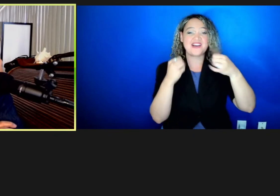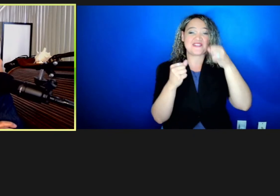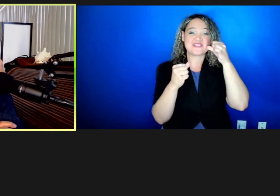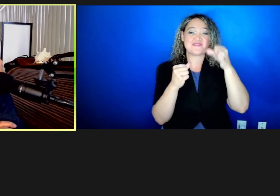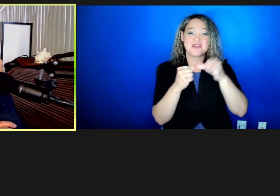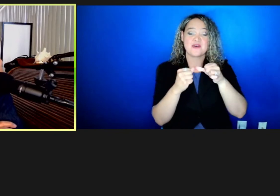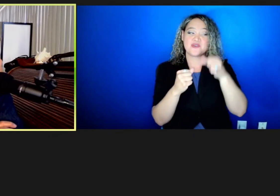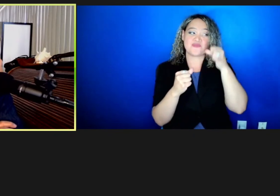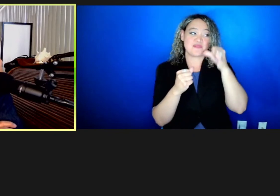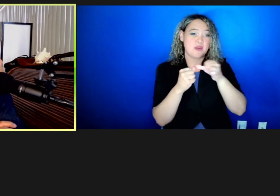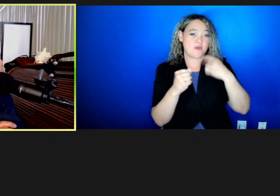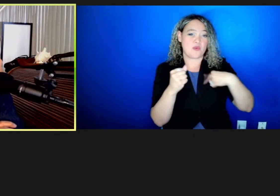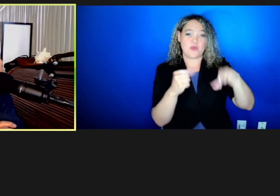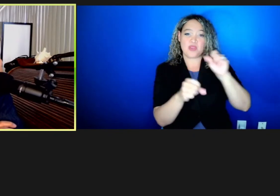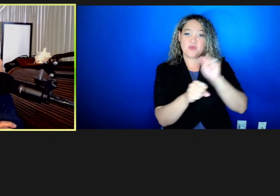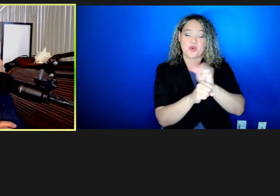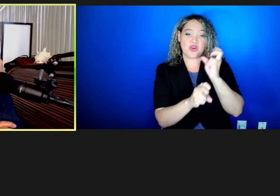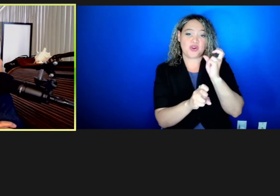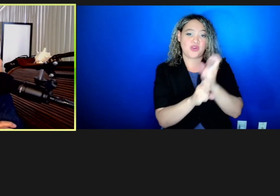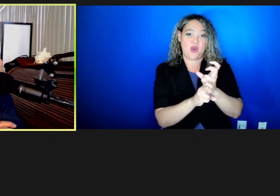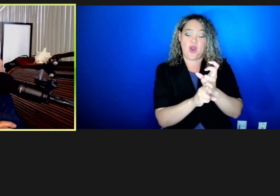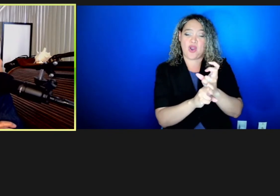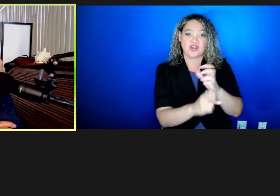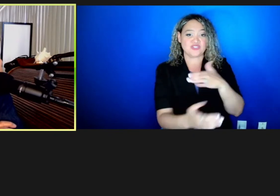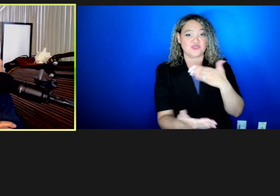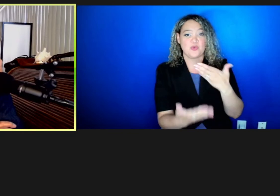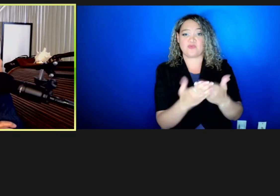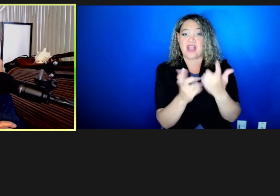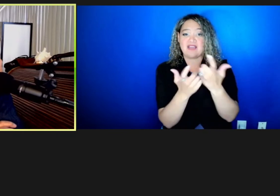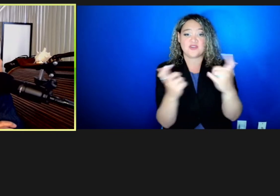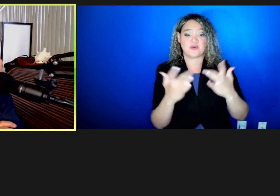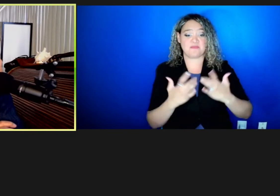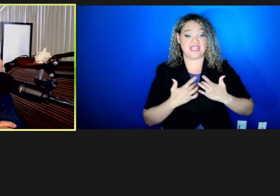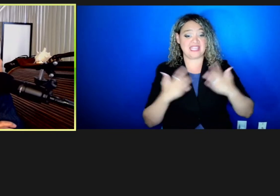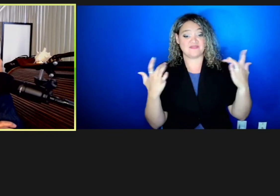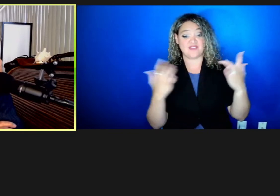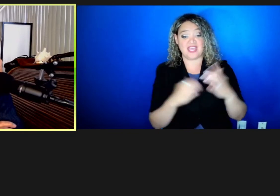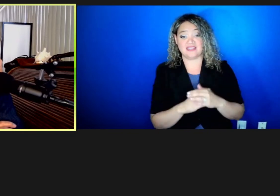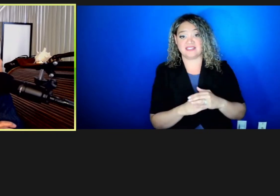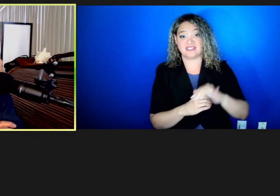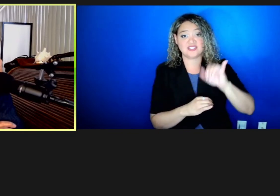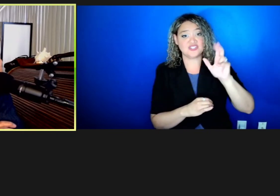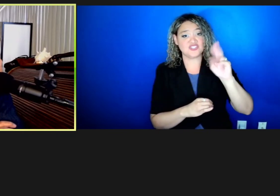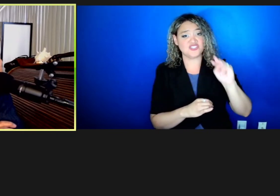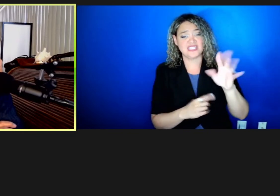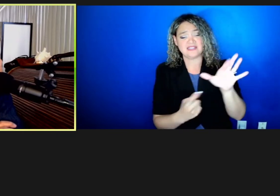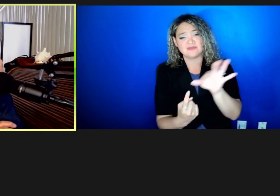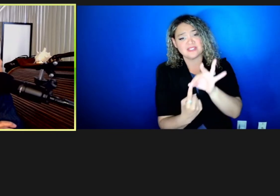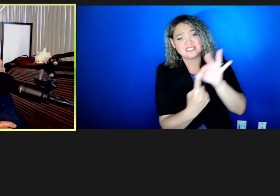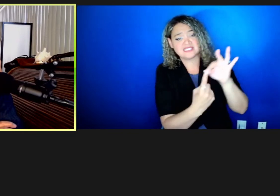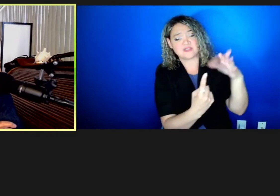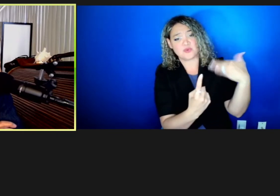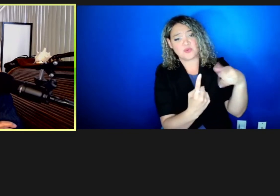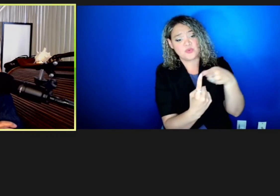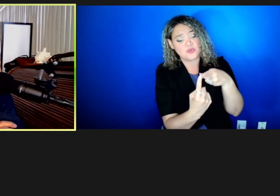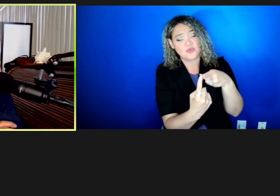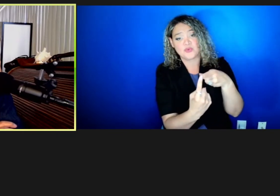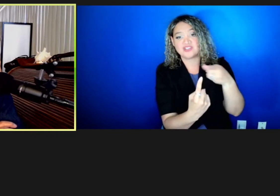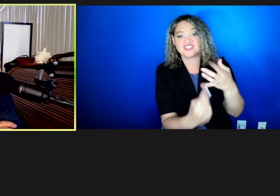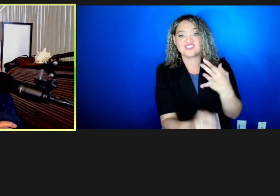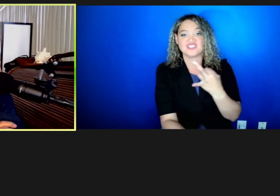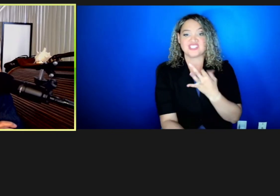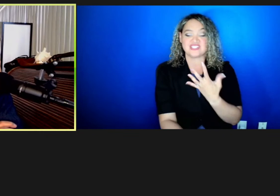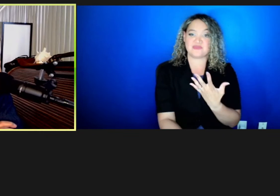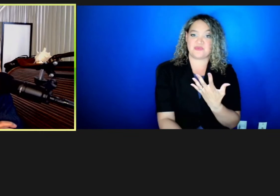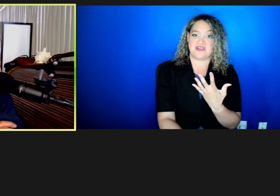we had all worked to make it to her big event. Jean was one of a kind. As a curious,